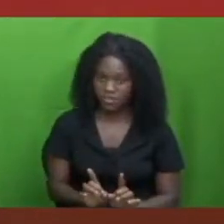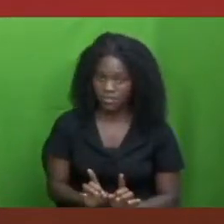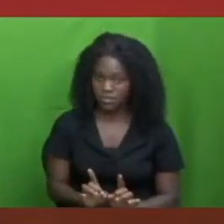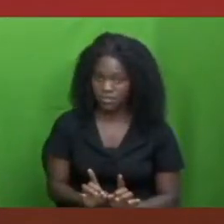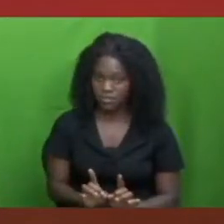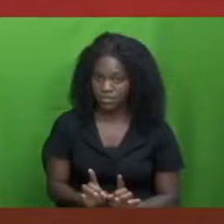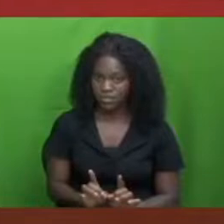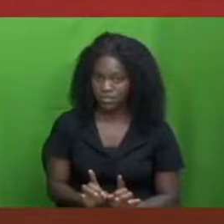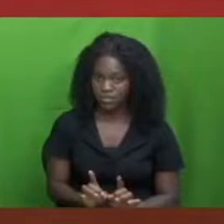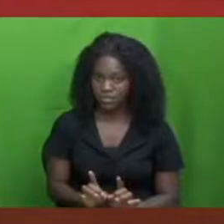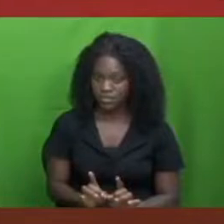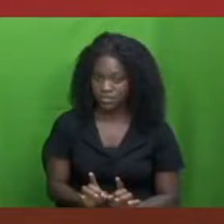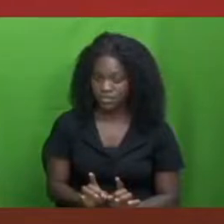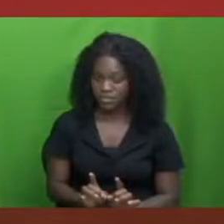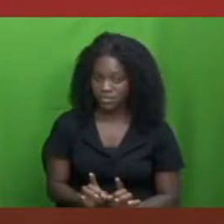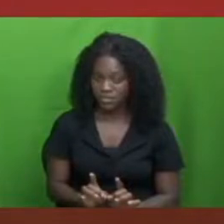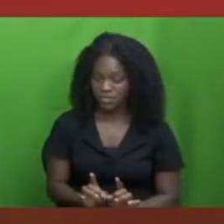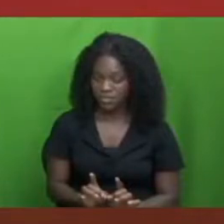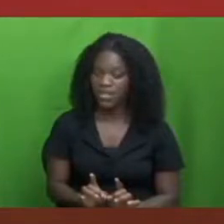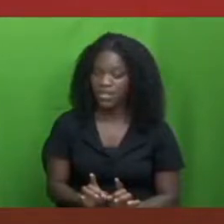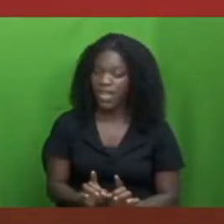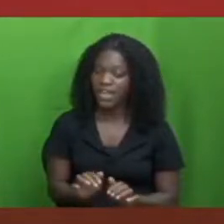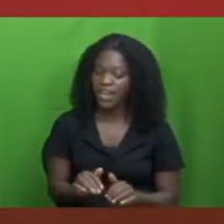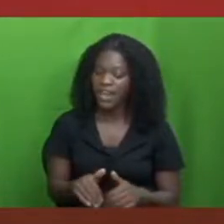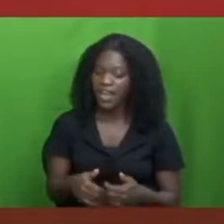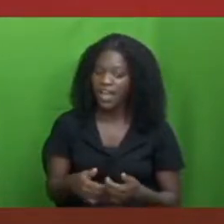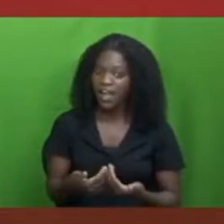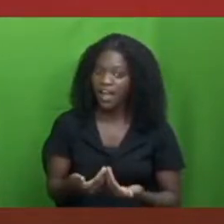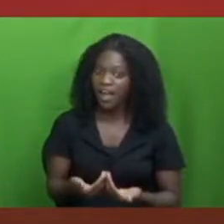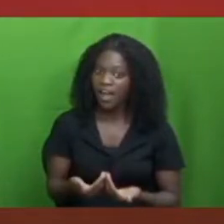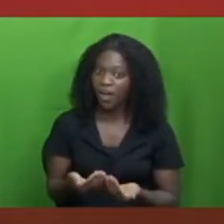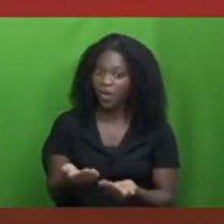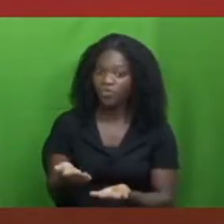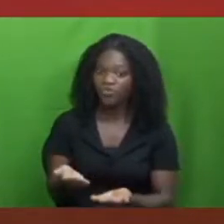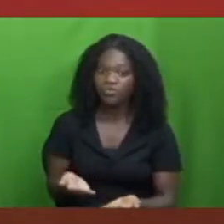75. So the procedures are different.